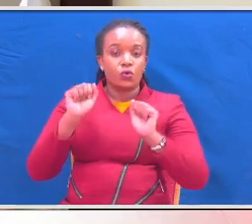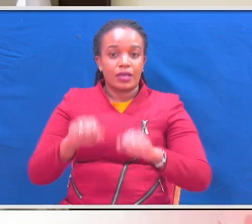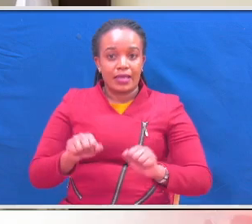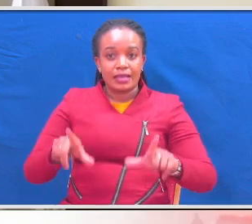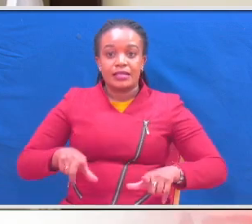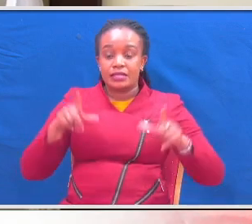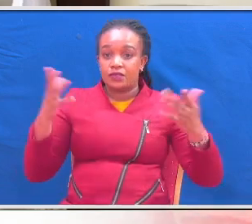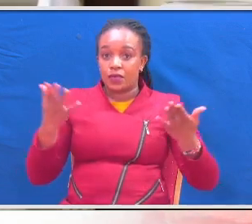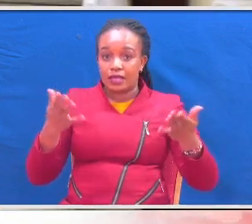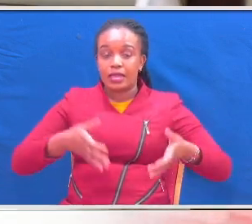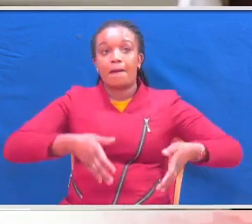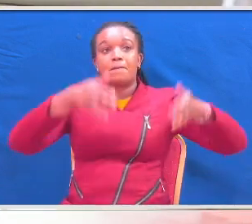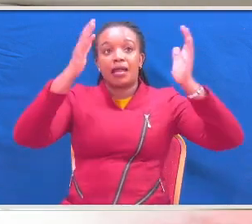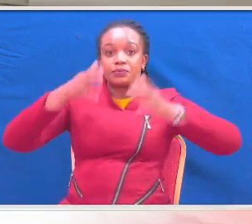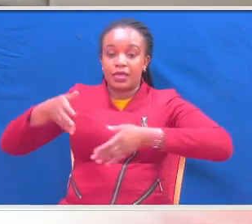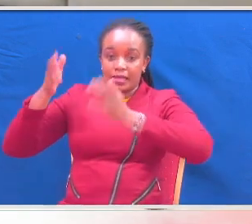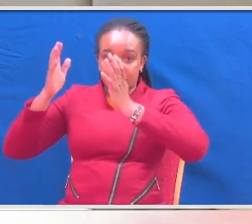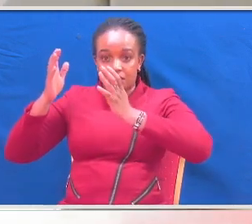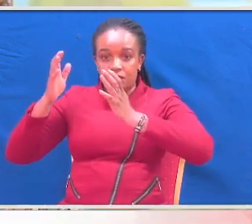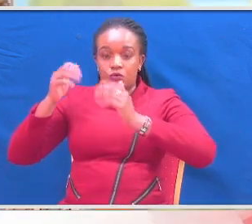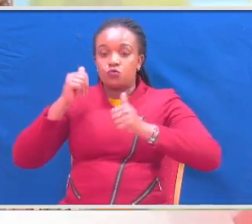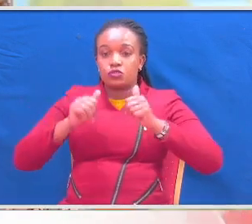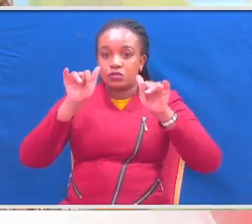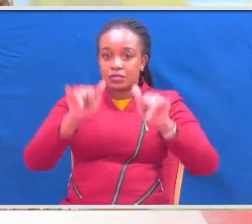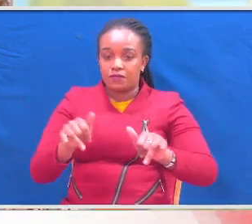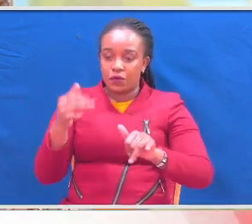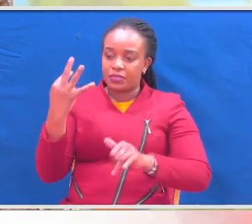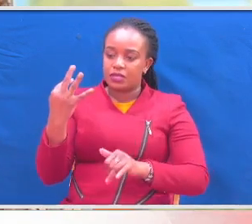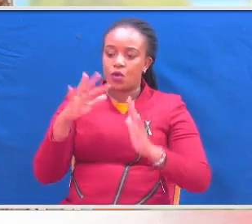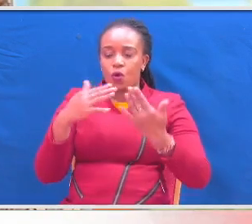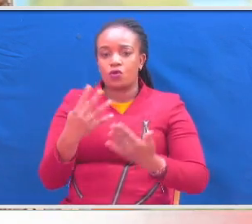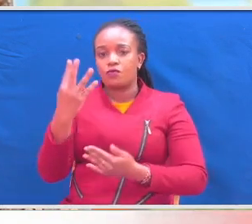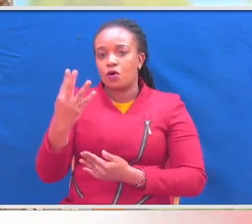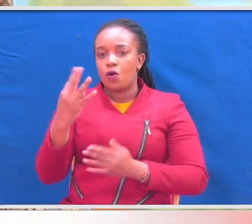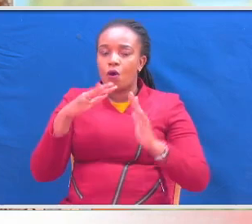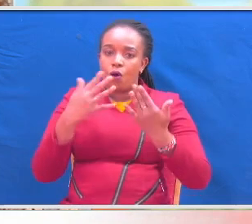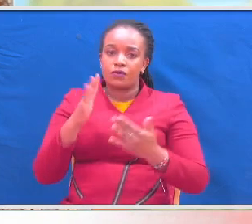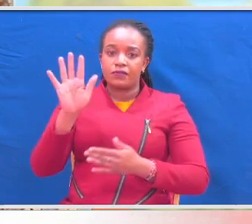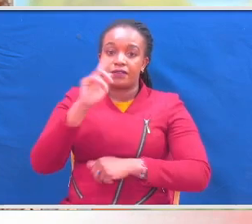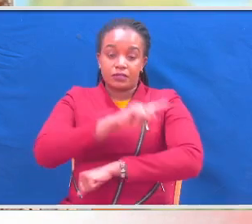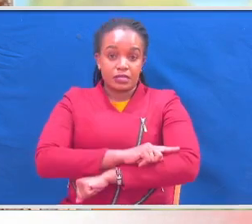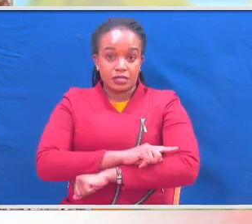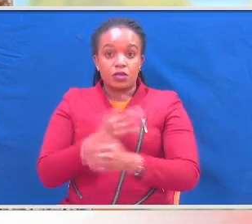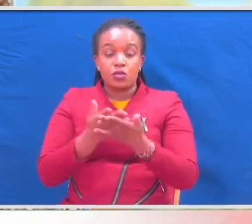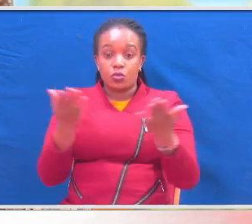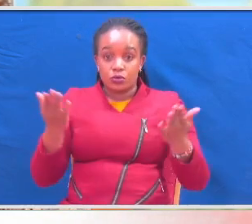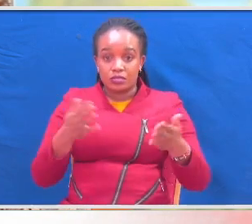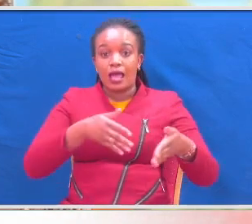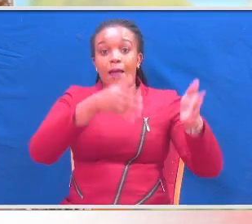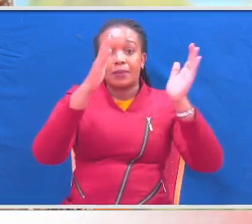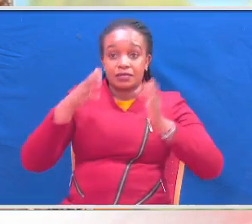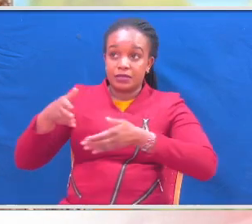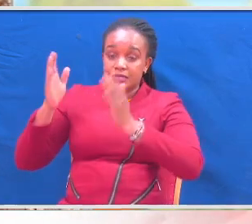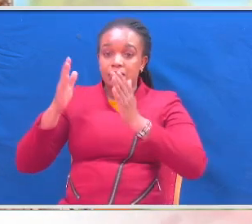or a villa, which will take you for 3, 4, 5 days. So Airbnb, homestays, villas and apartments is what is